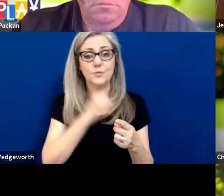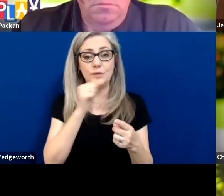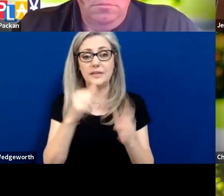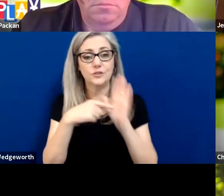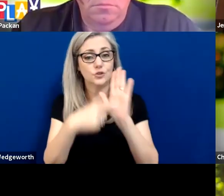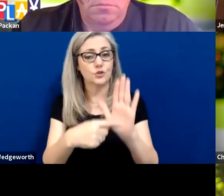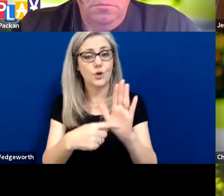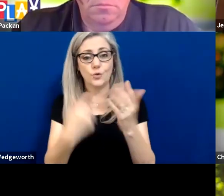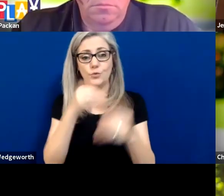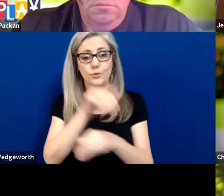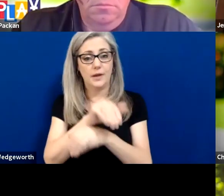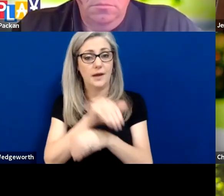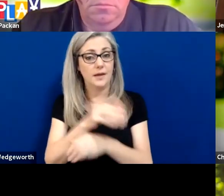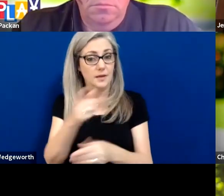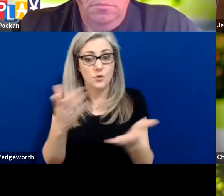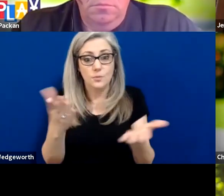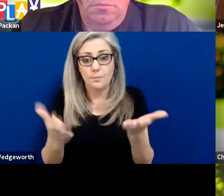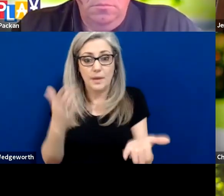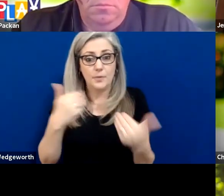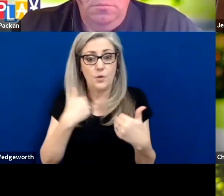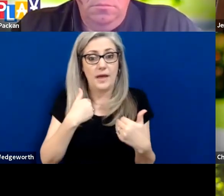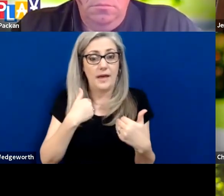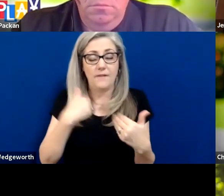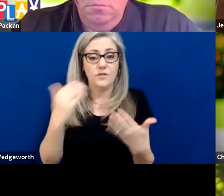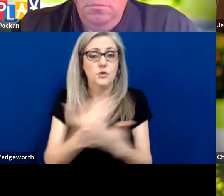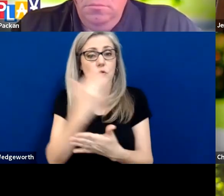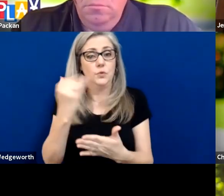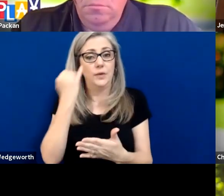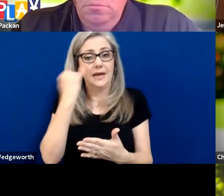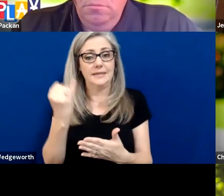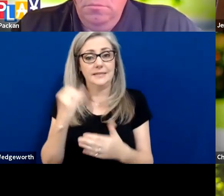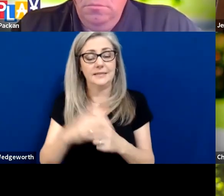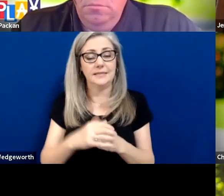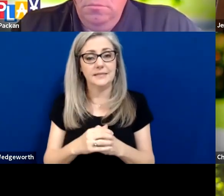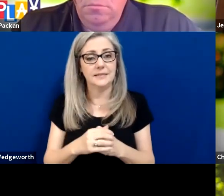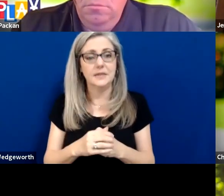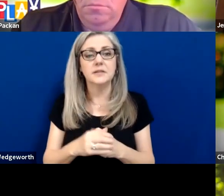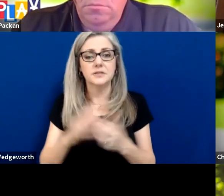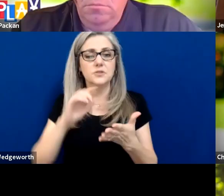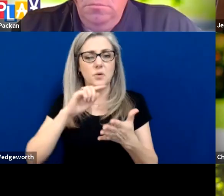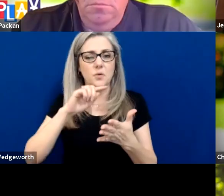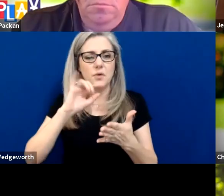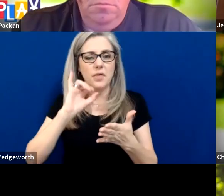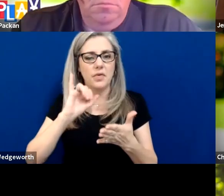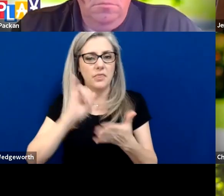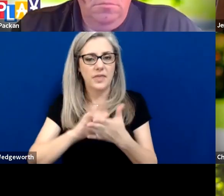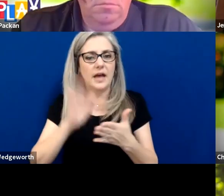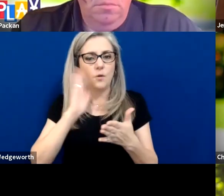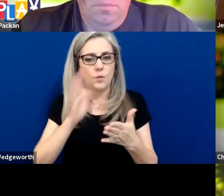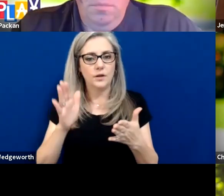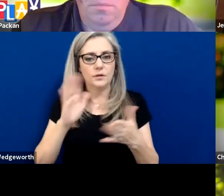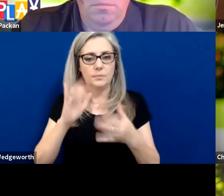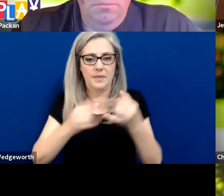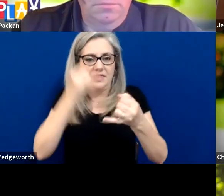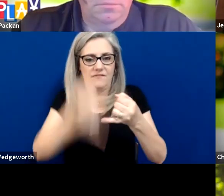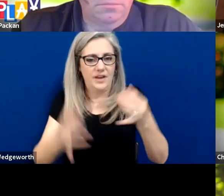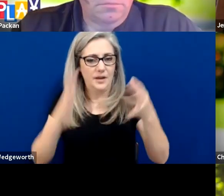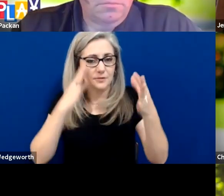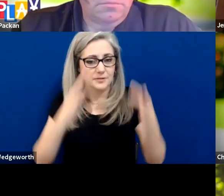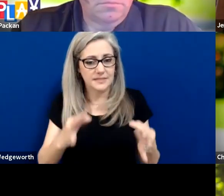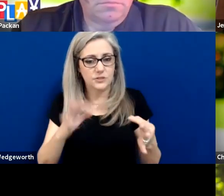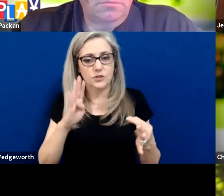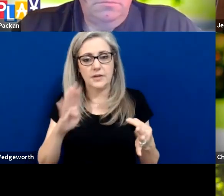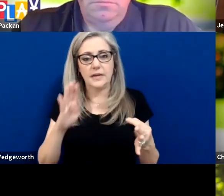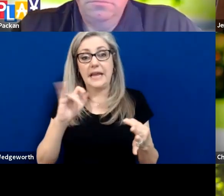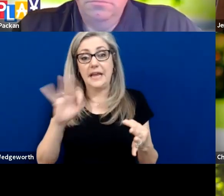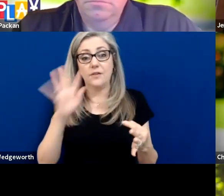then that helps answer the other question on the final decision on whether the barn will stay or a new pavilion will be